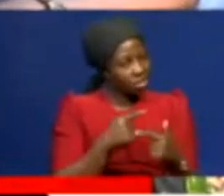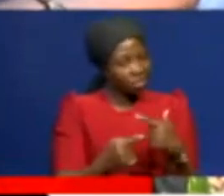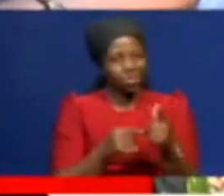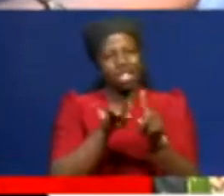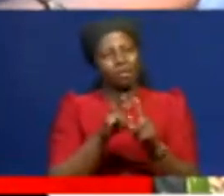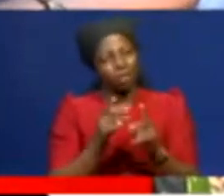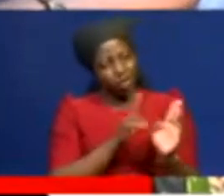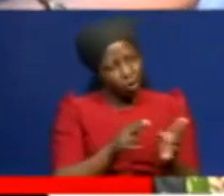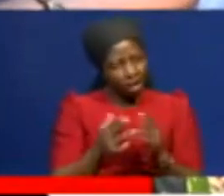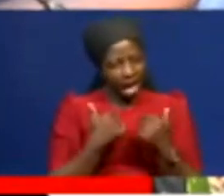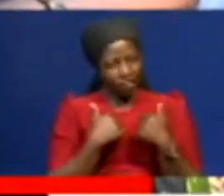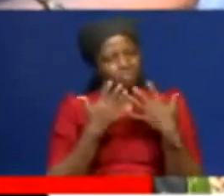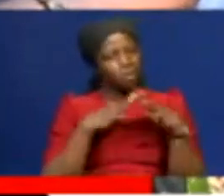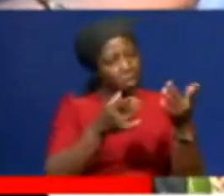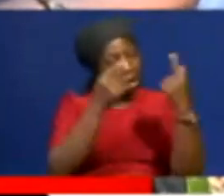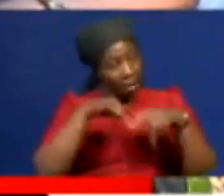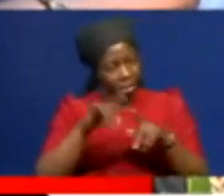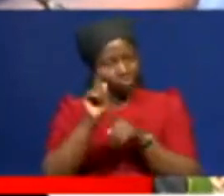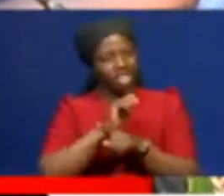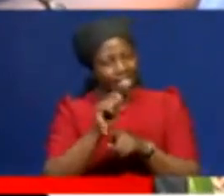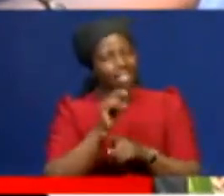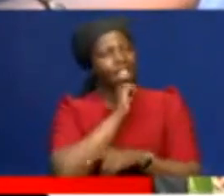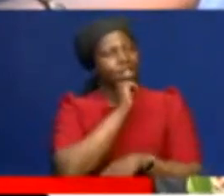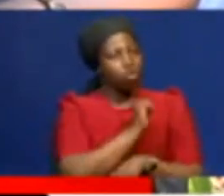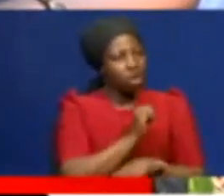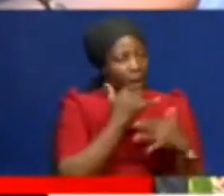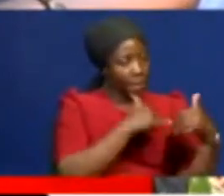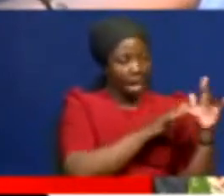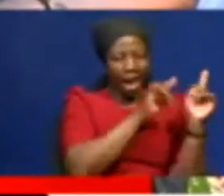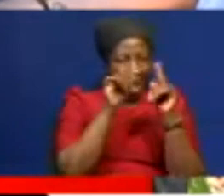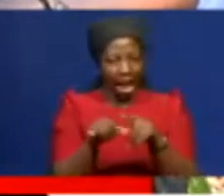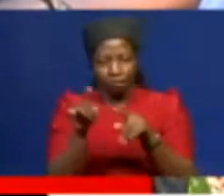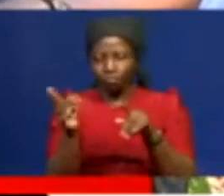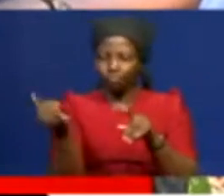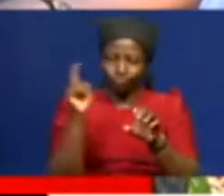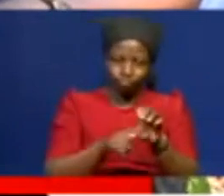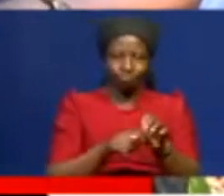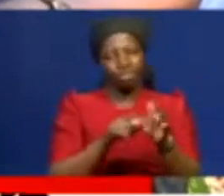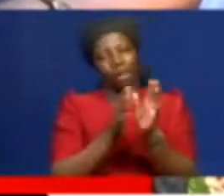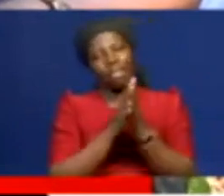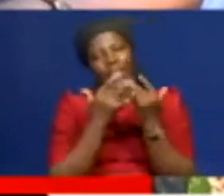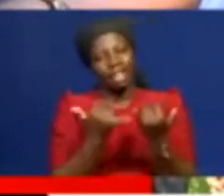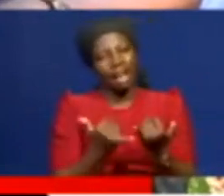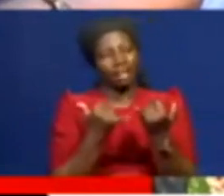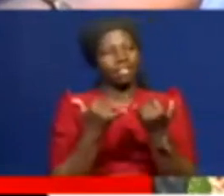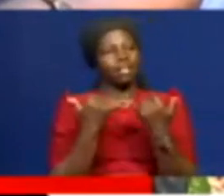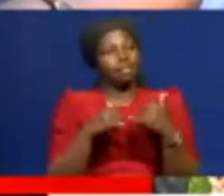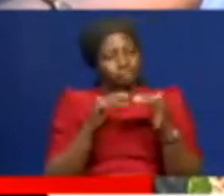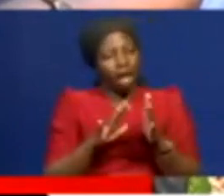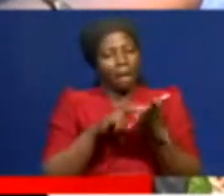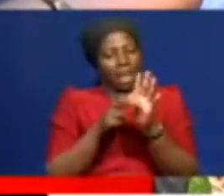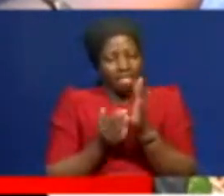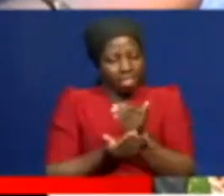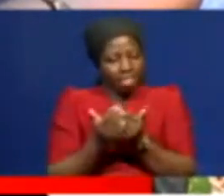guys come to train, maybe the old players, the old boys, they tag along their young ones. Oh, yeah. So that is already nurturing in itself. Ah. So it's now